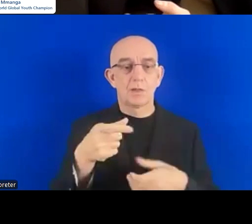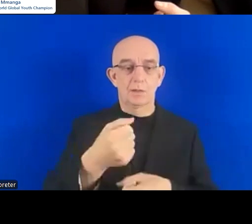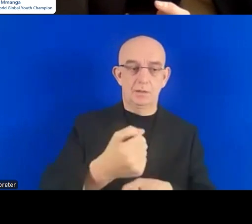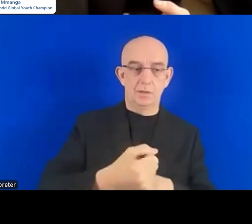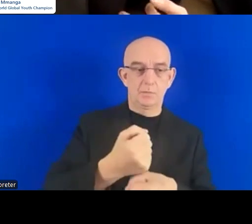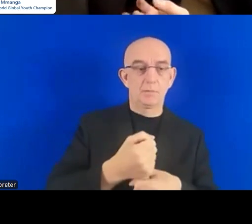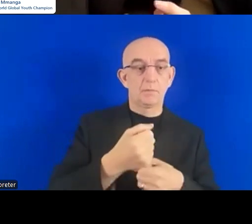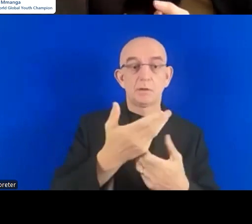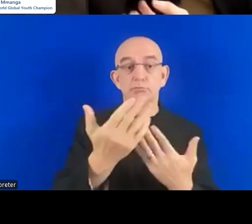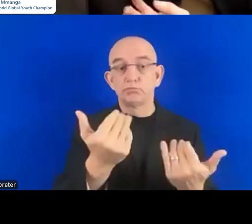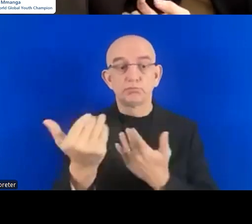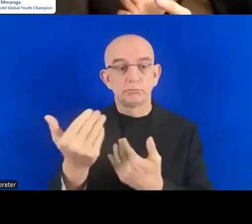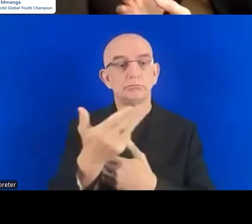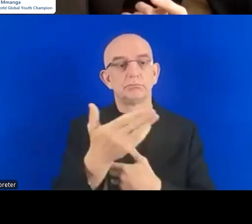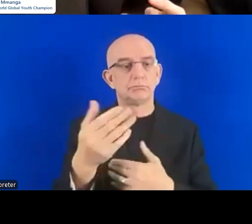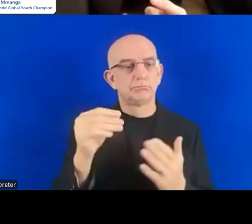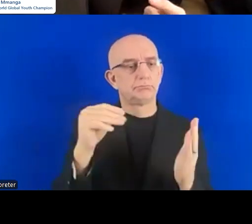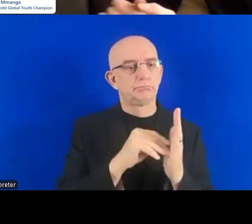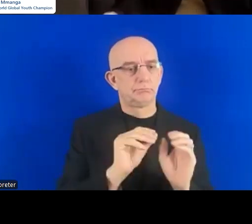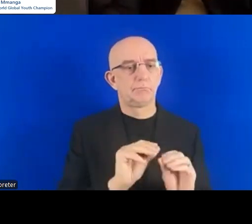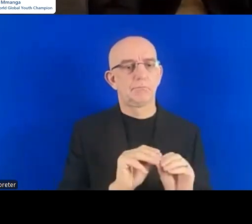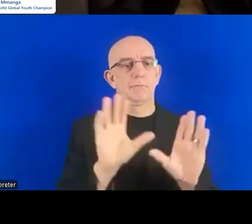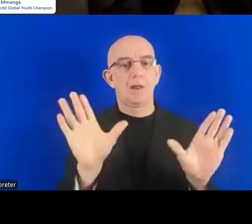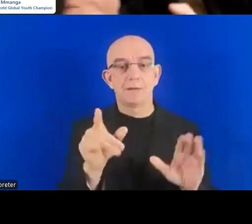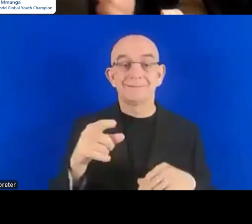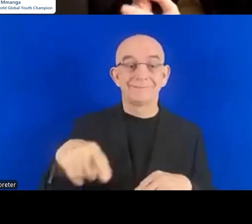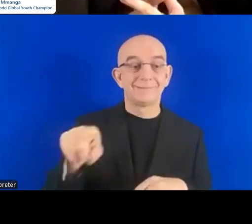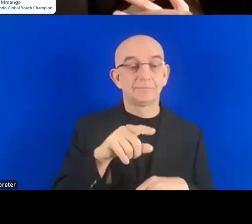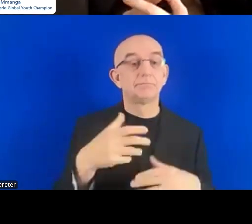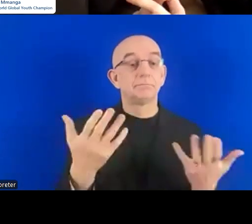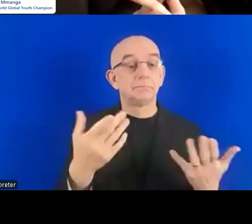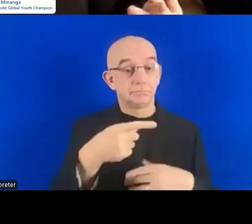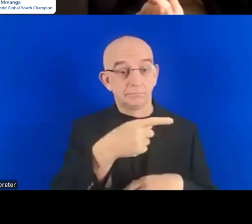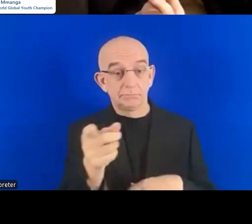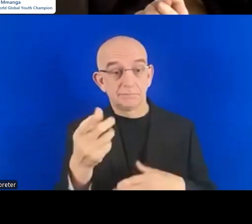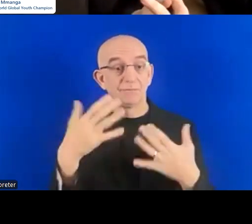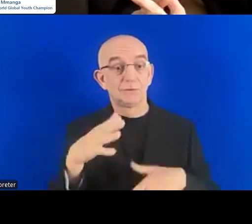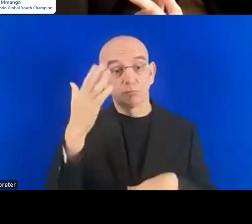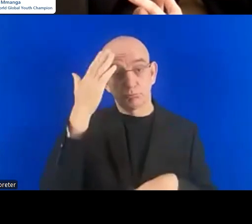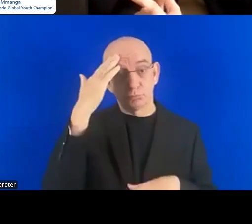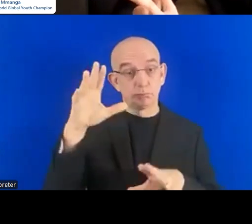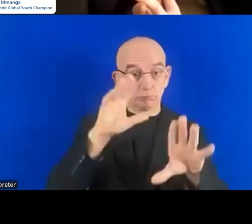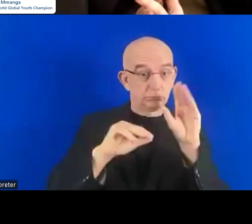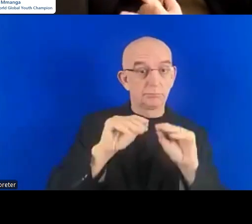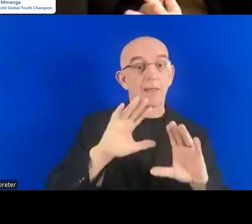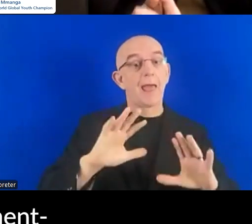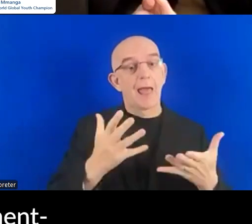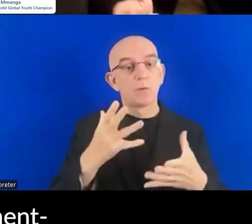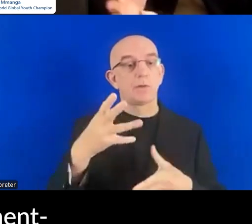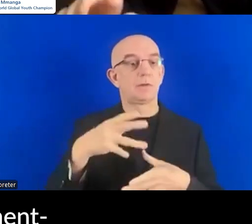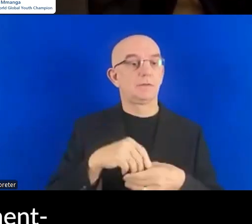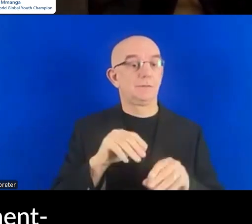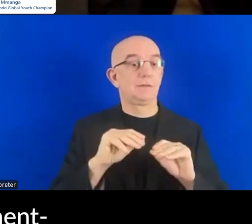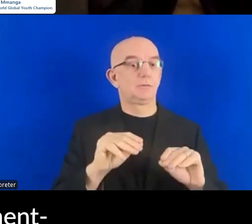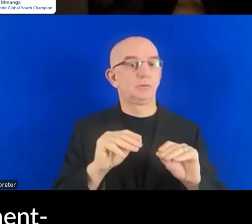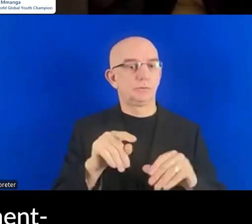be highly encouraged to apply in the ministry for employment, because